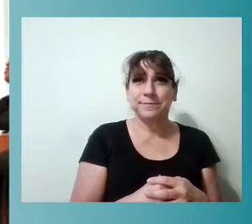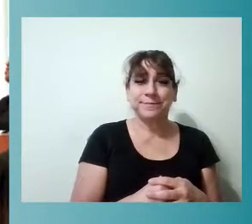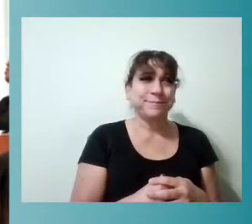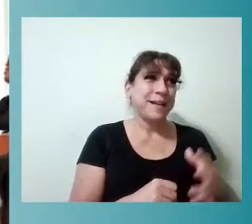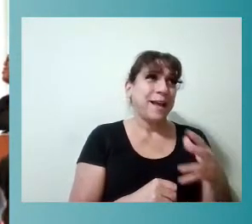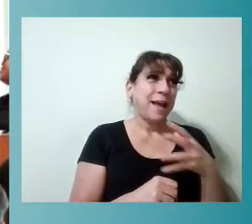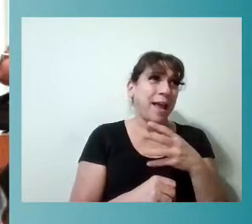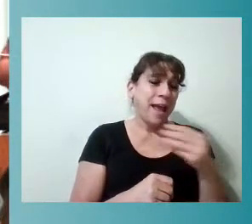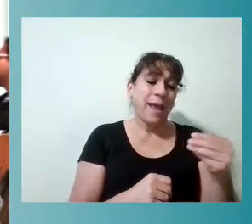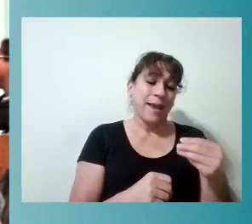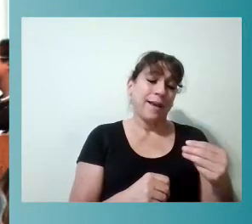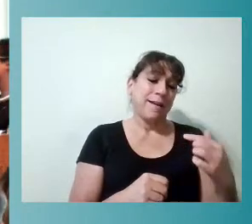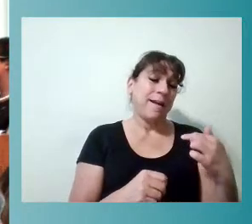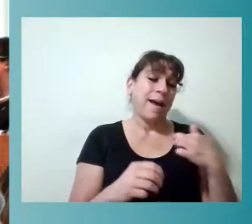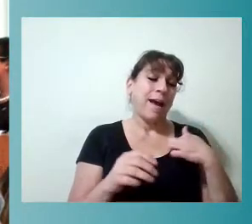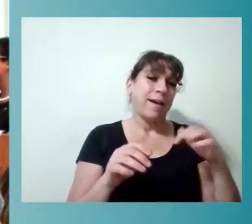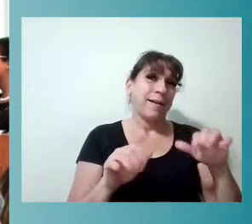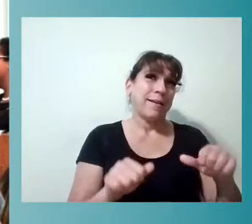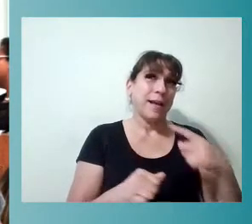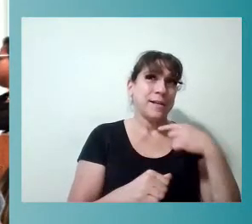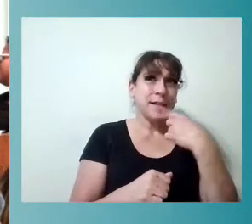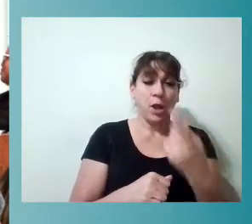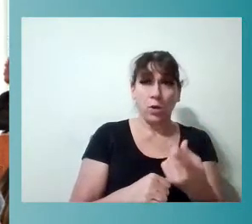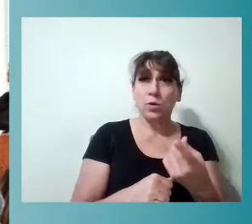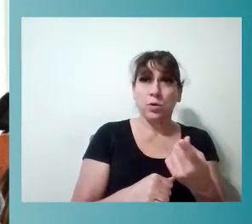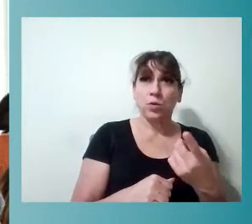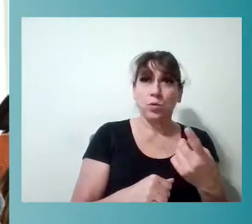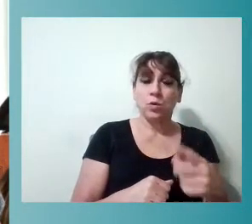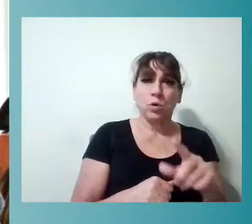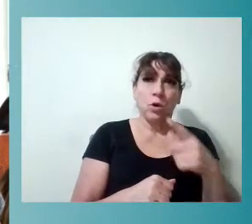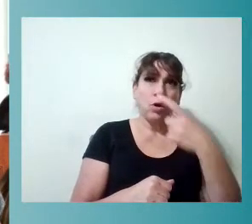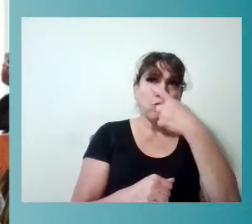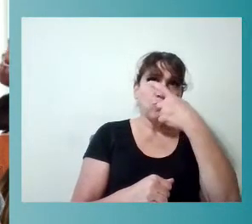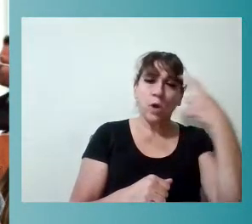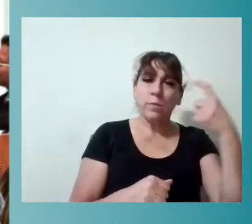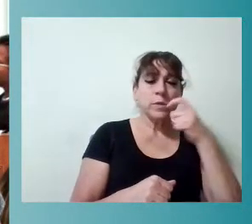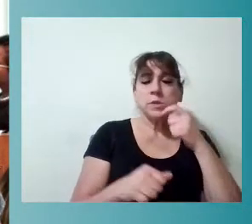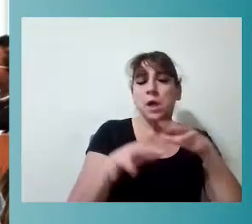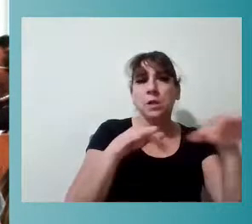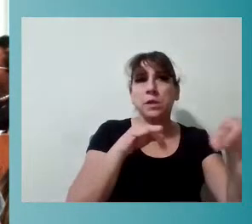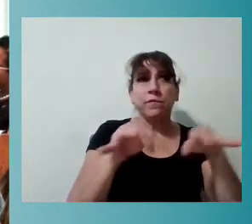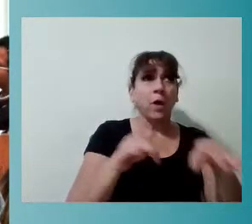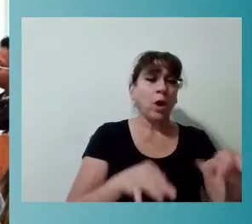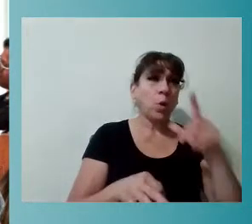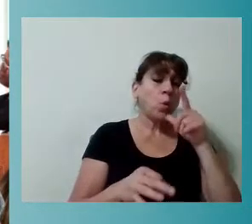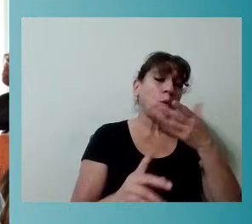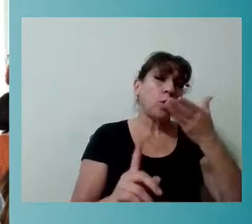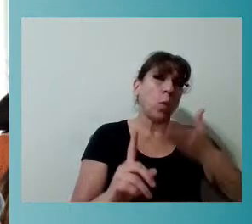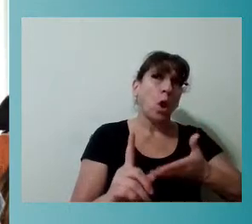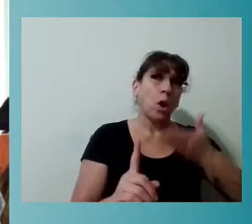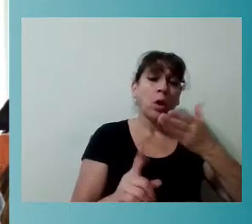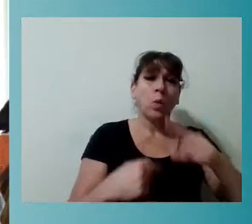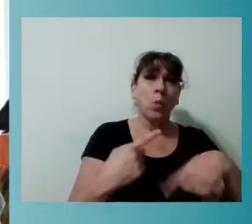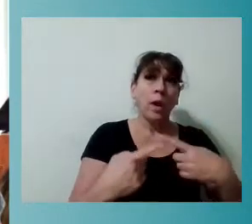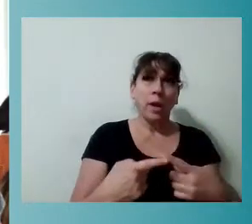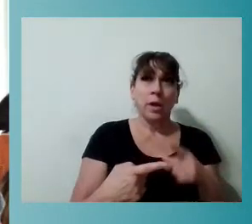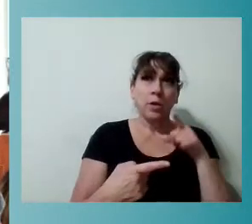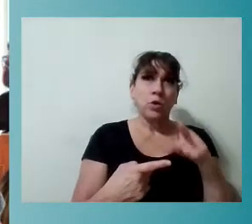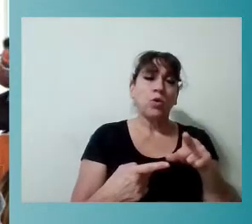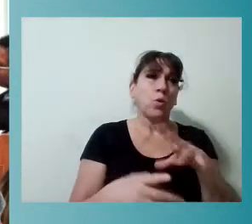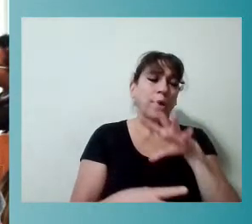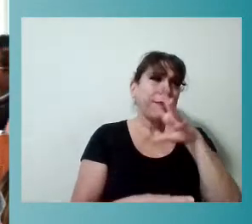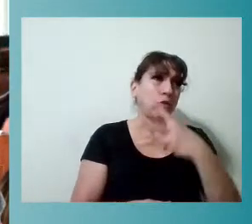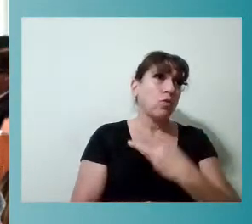And so I can tell you, again, trauma doesn't define who you are when you are in the